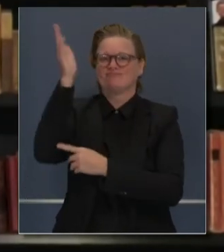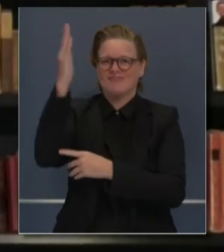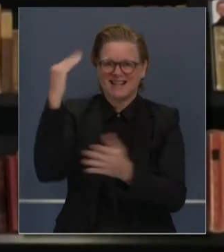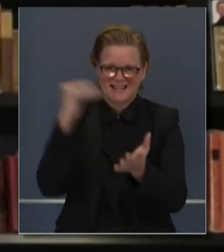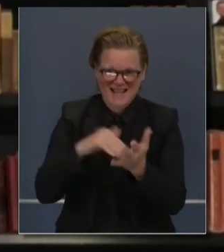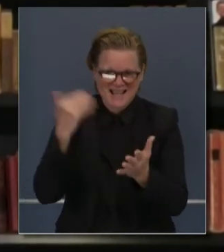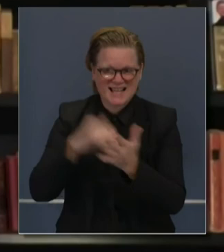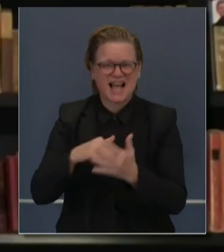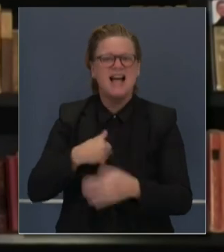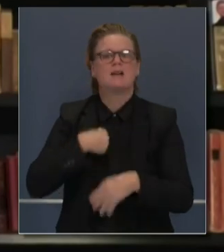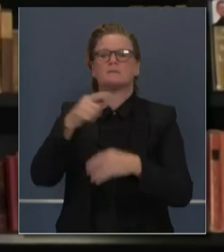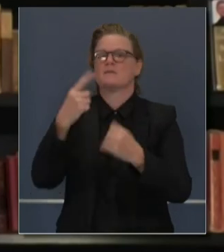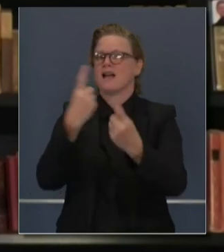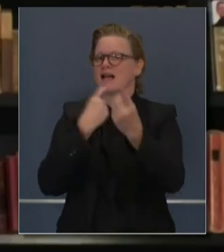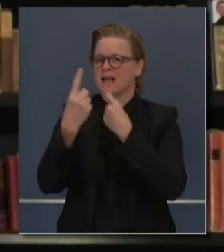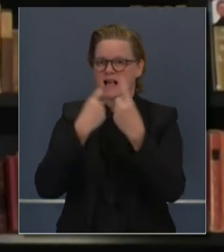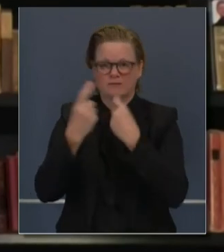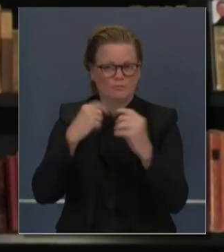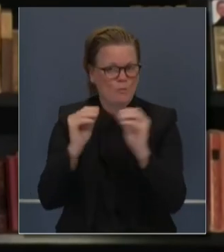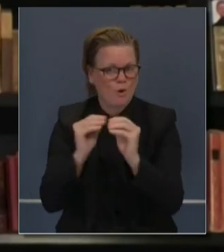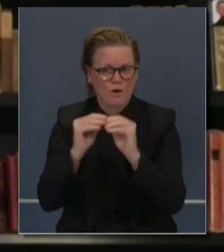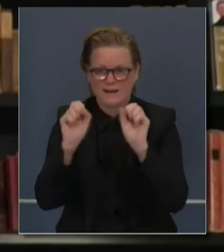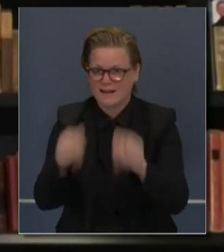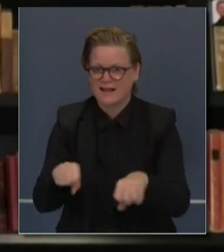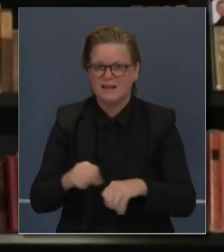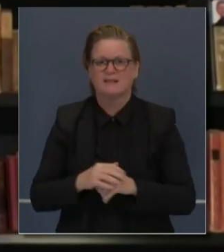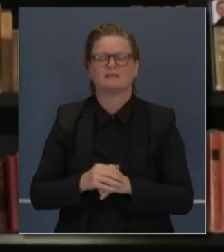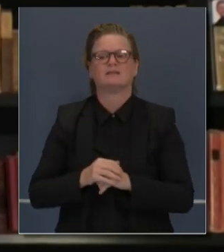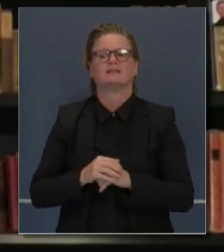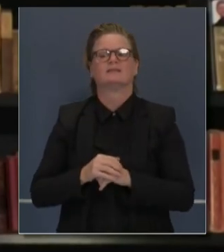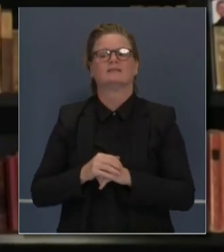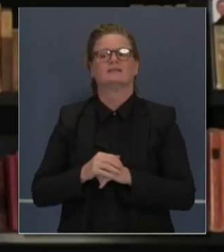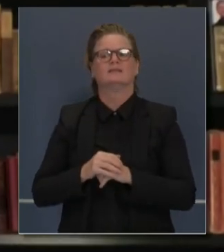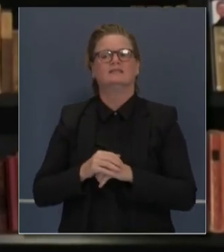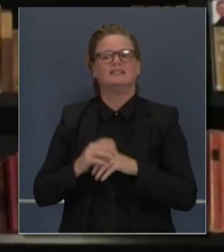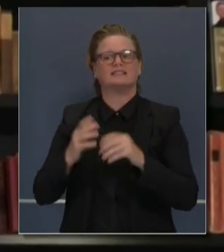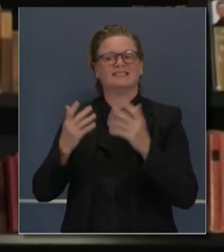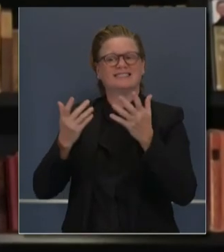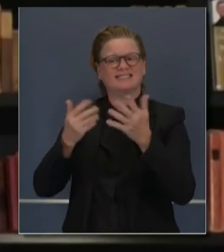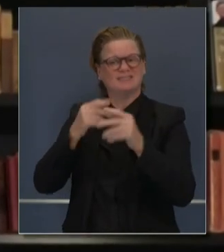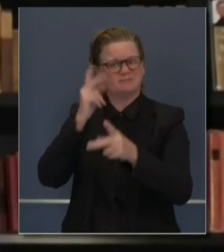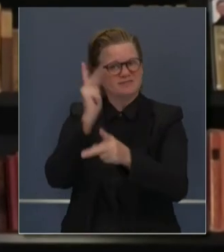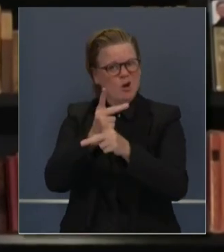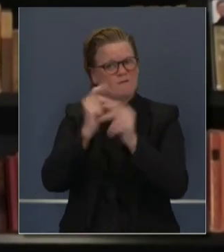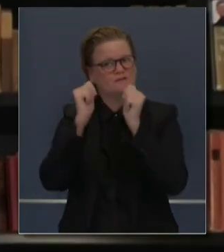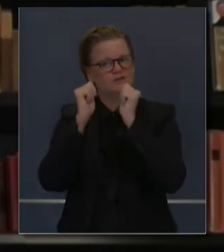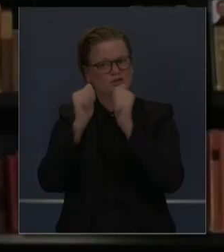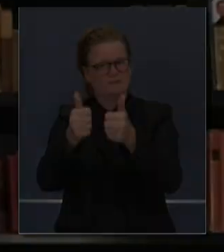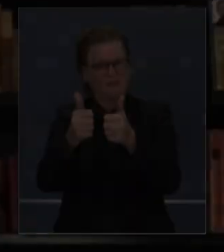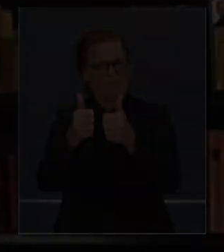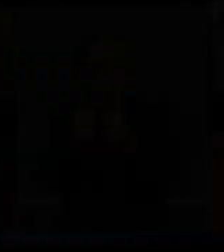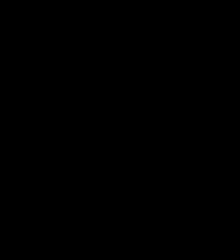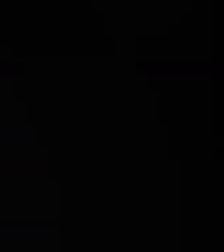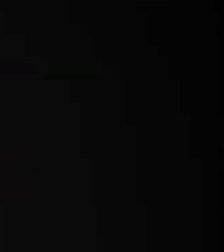forward to being more ubiquitous in the coming days. Take care, everybody, and thank you very much for tuning in.